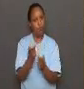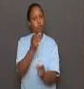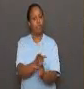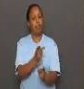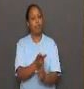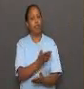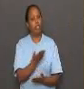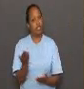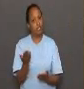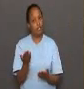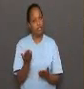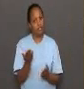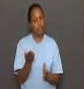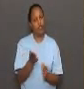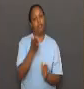are valid.